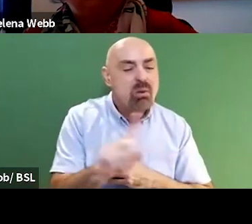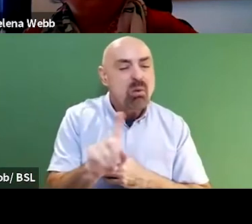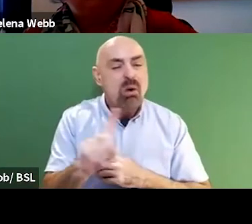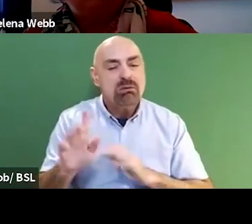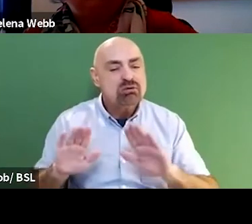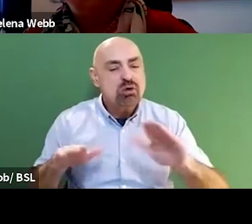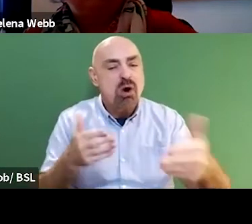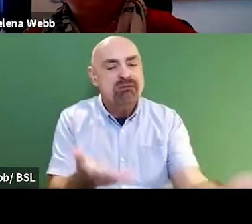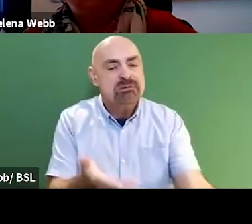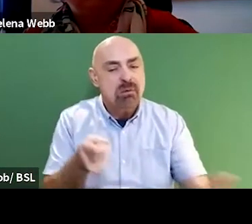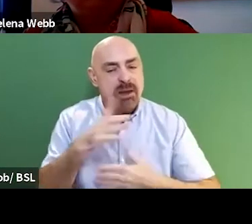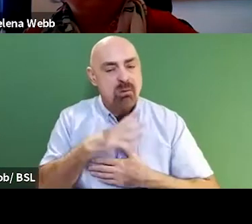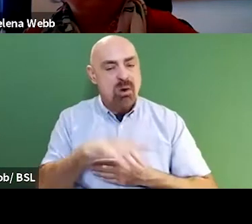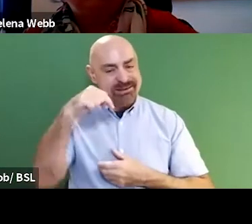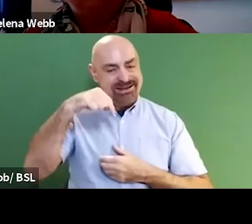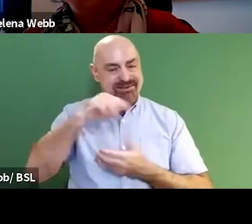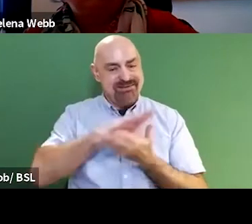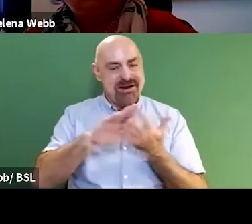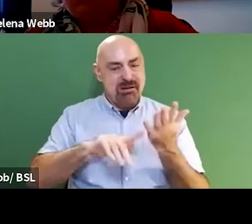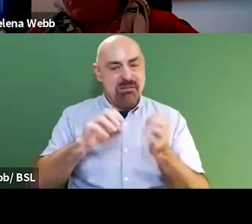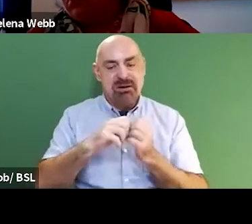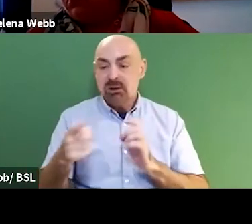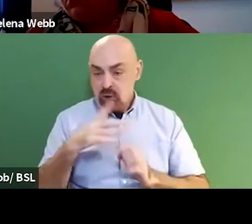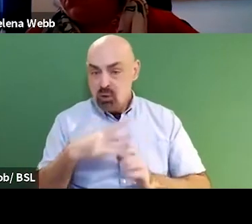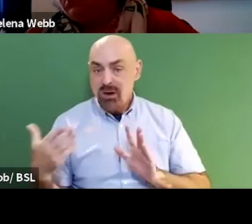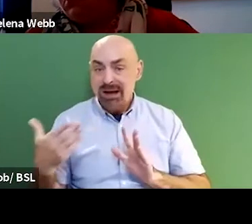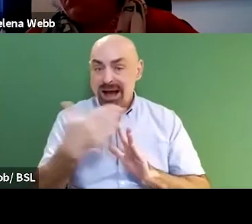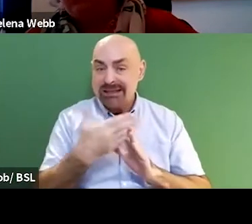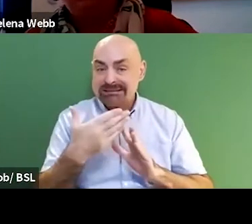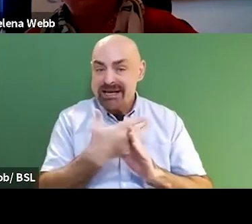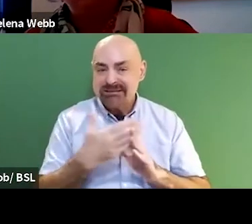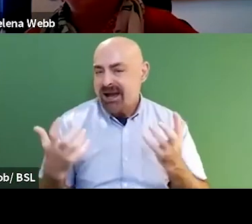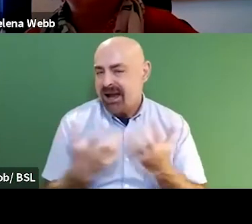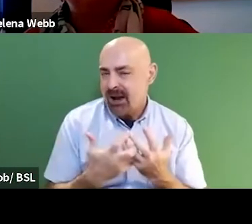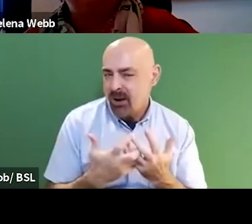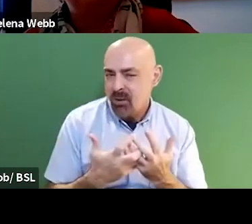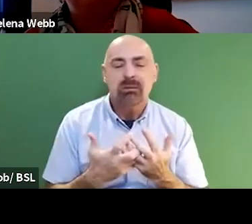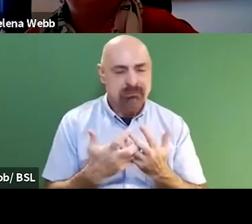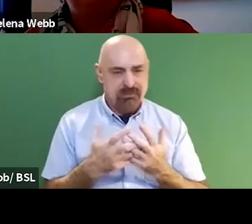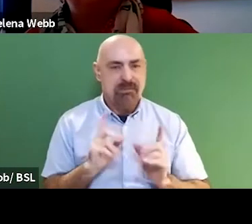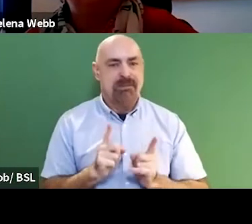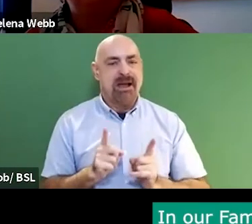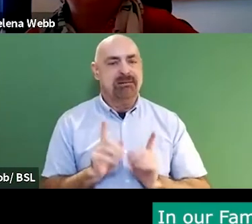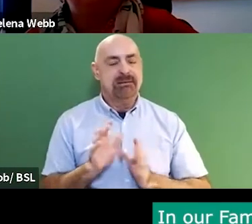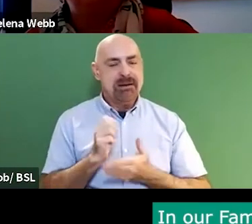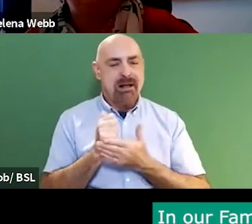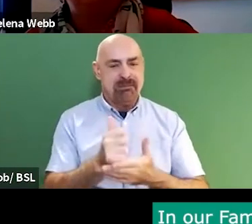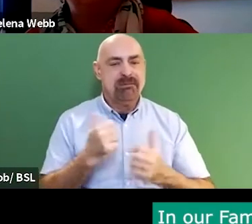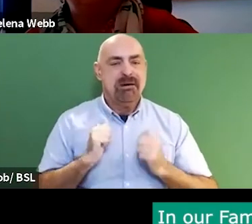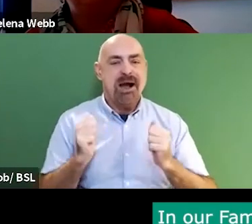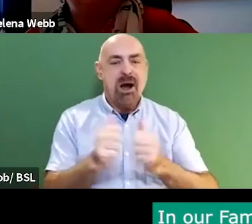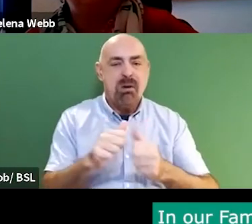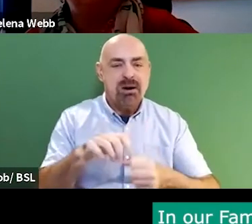they wanted in Family Hubs and how to access them. So that was really, really helpful. In our Family Hubs, we've also